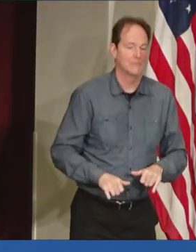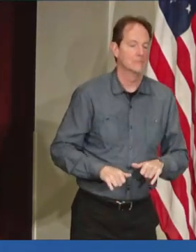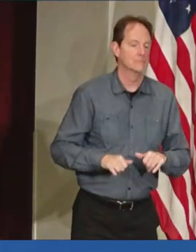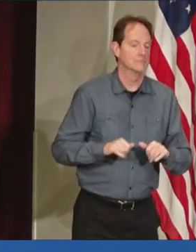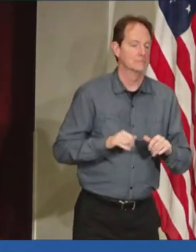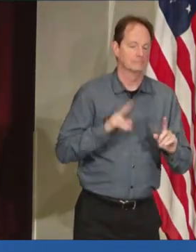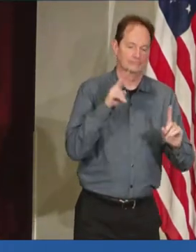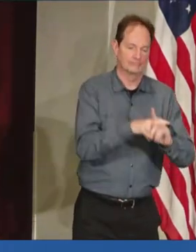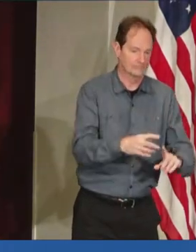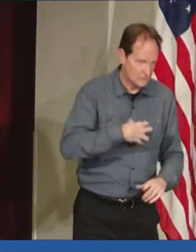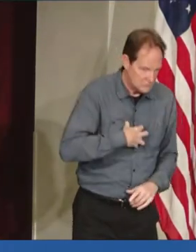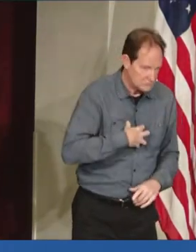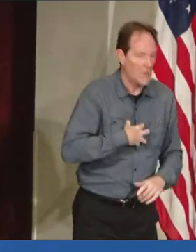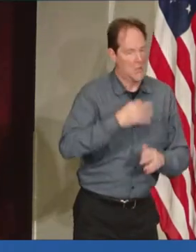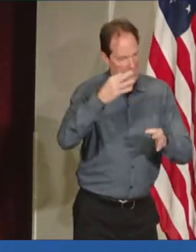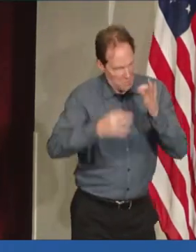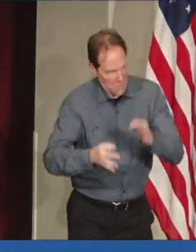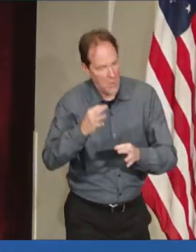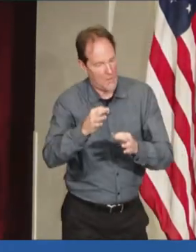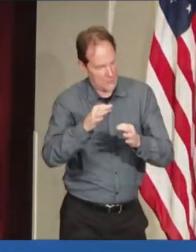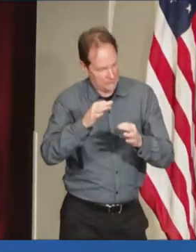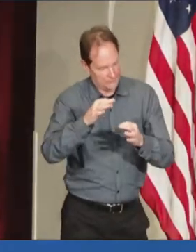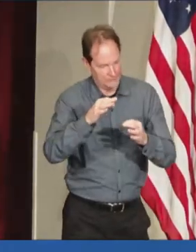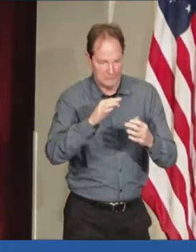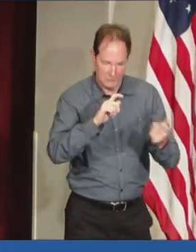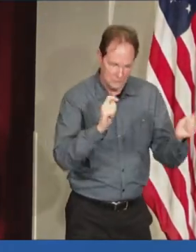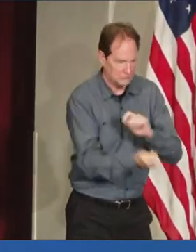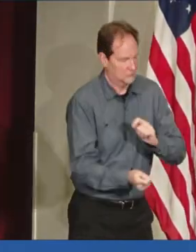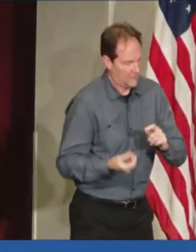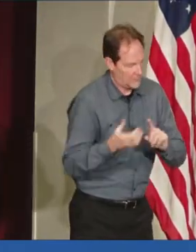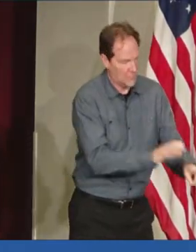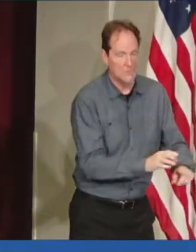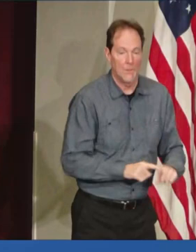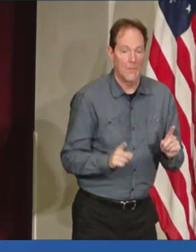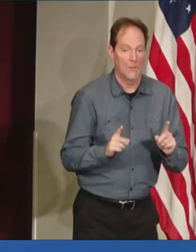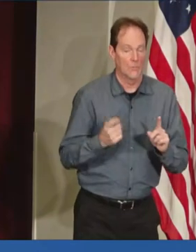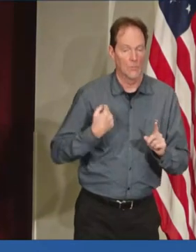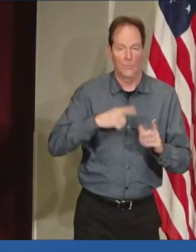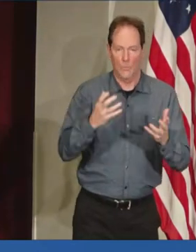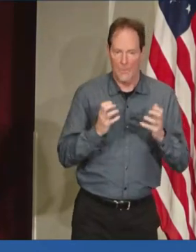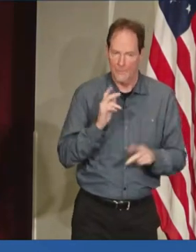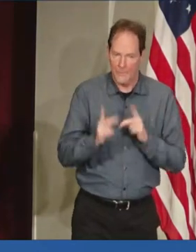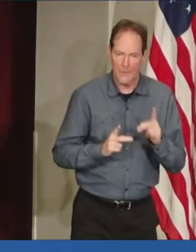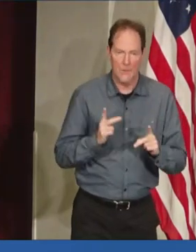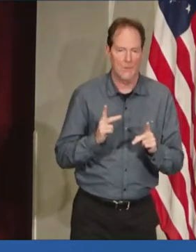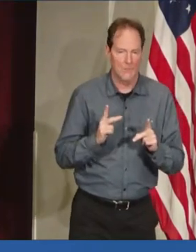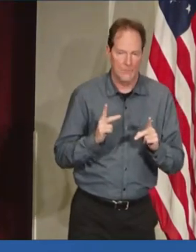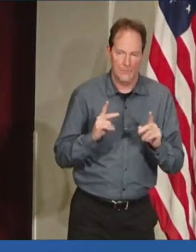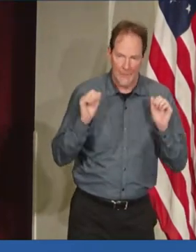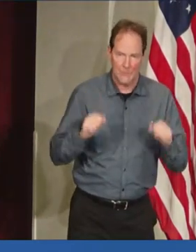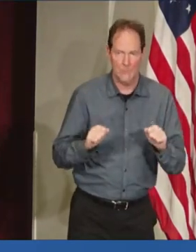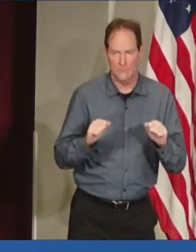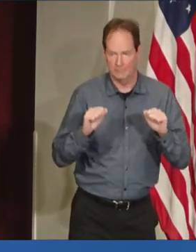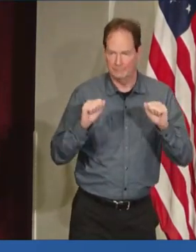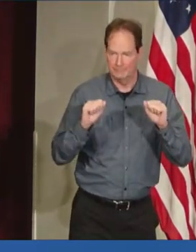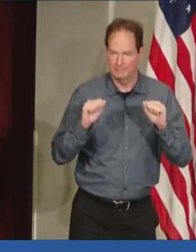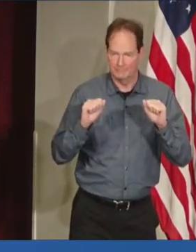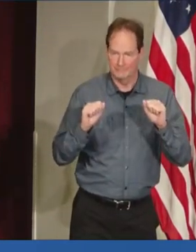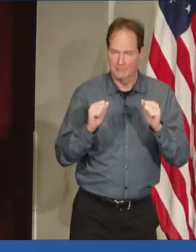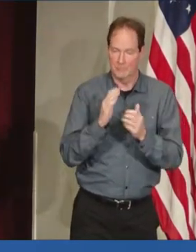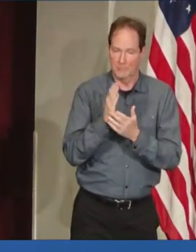but ultimately, I think what we want to be able to do is have people you know, be able to become a part of